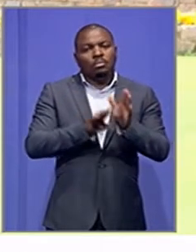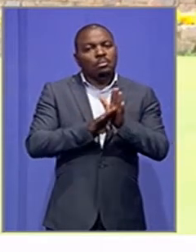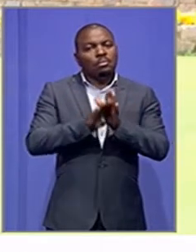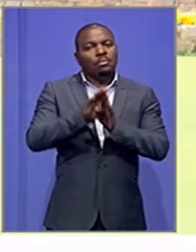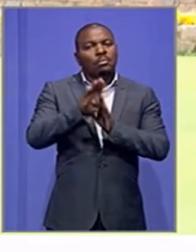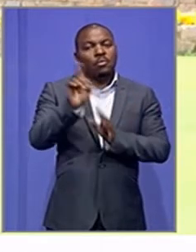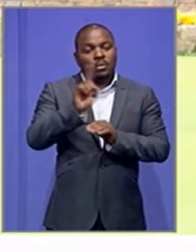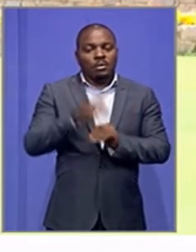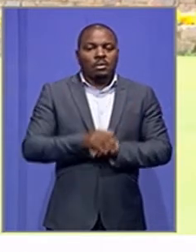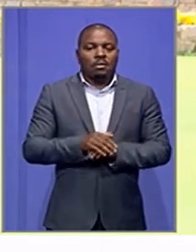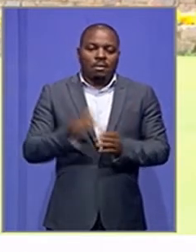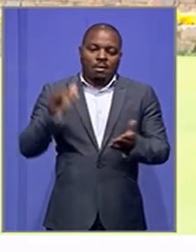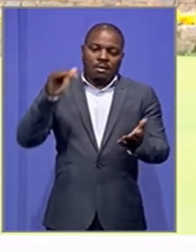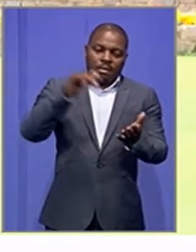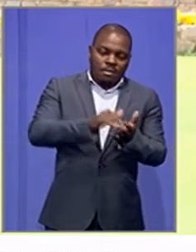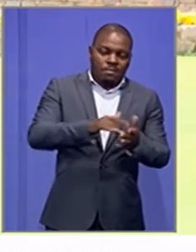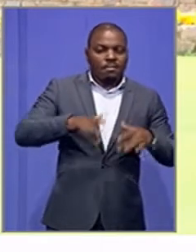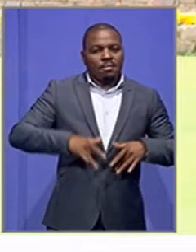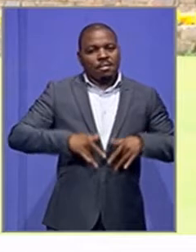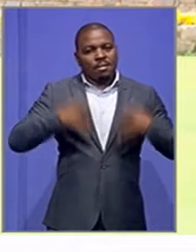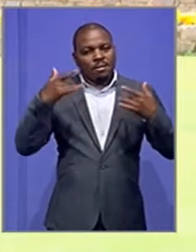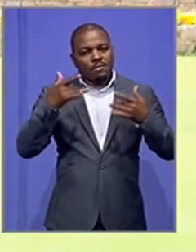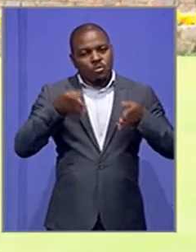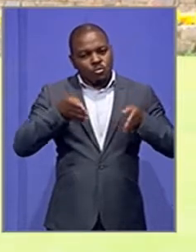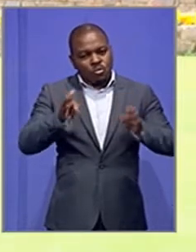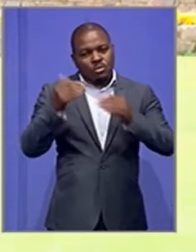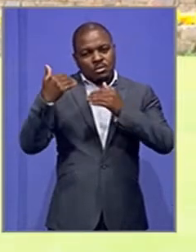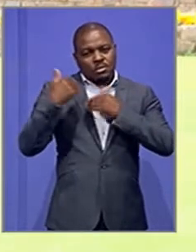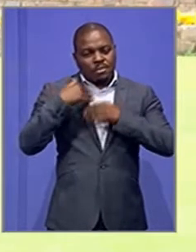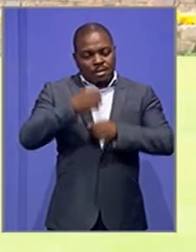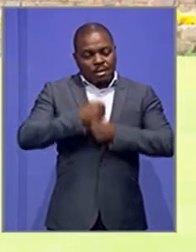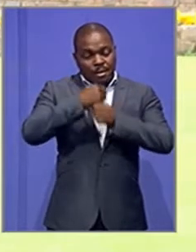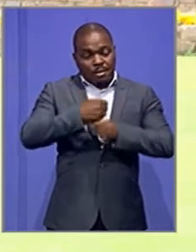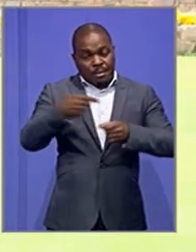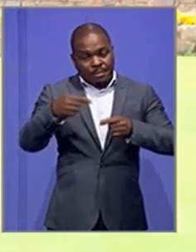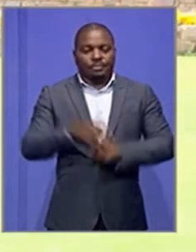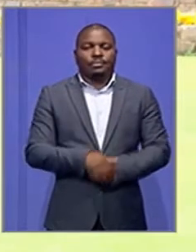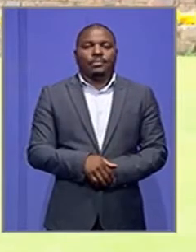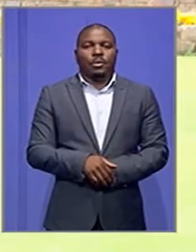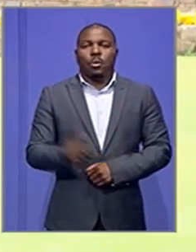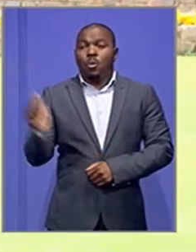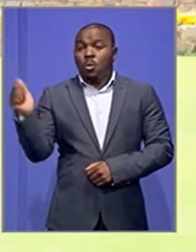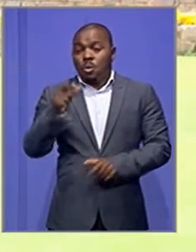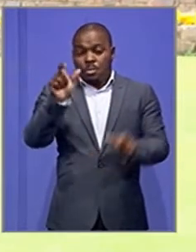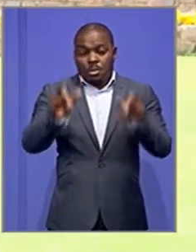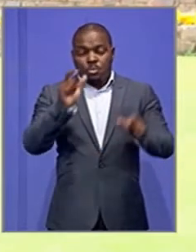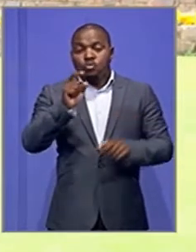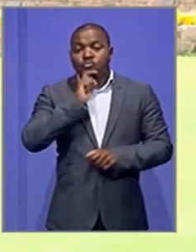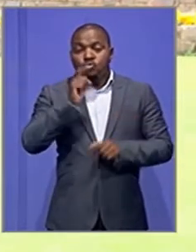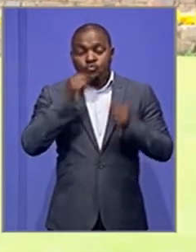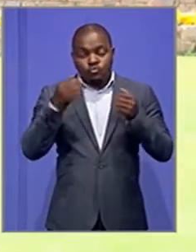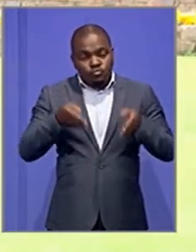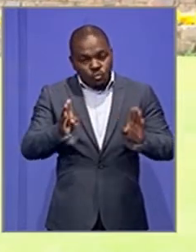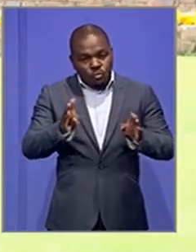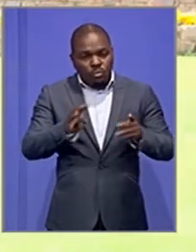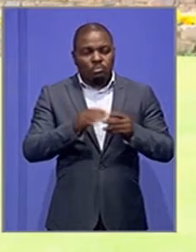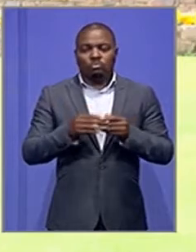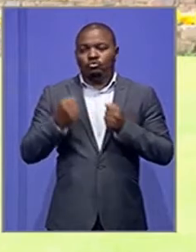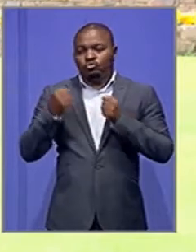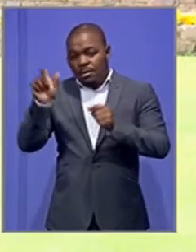the Arrive Alive road safety campaign. We appeal to all road users, both drivers